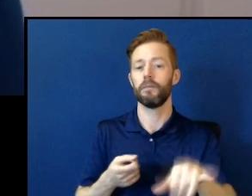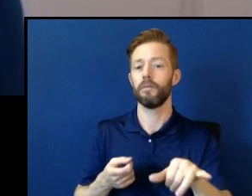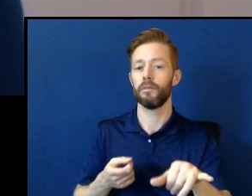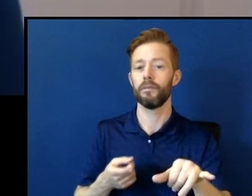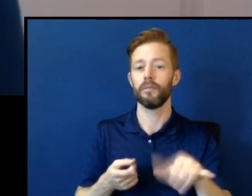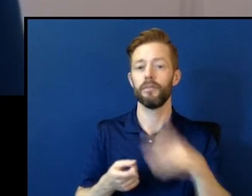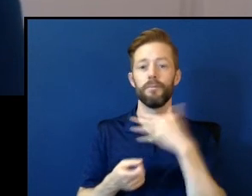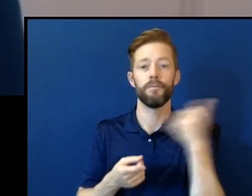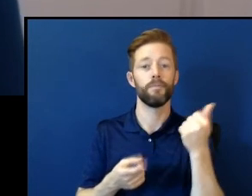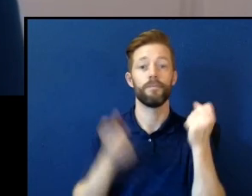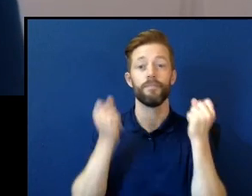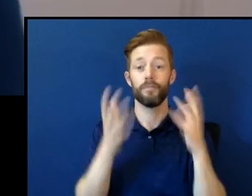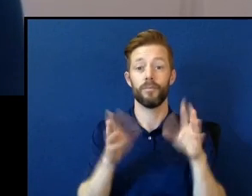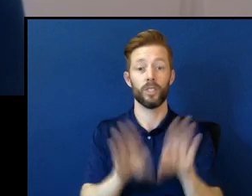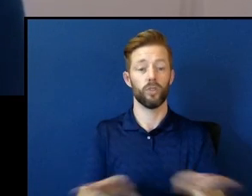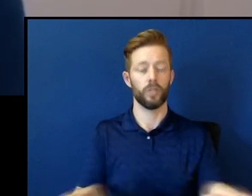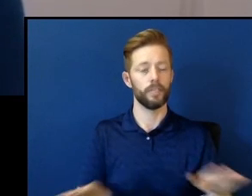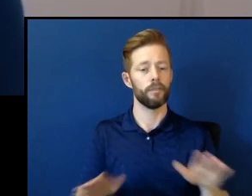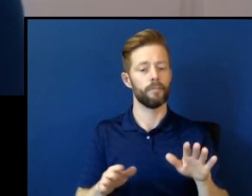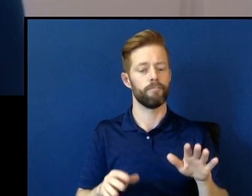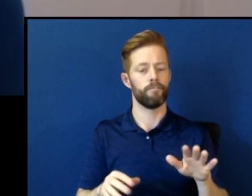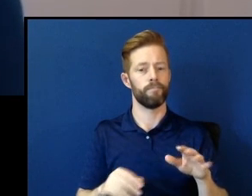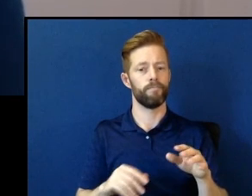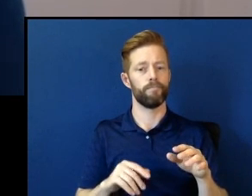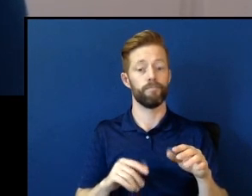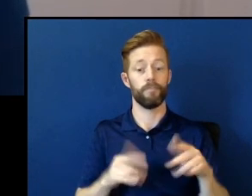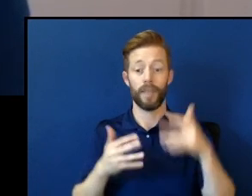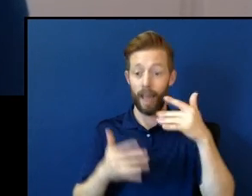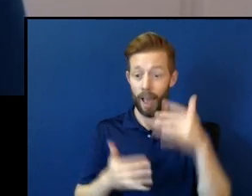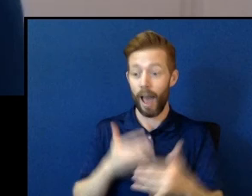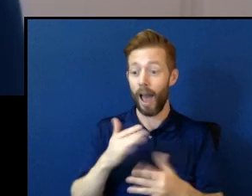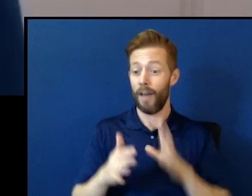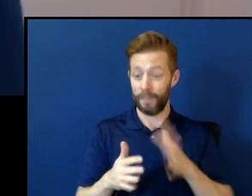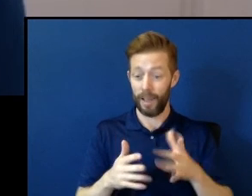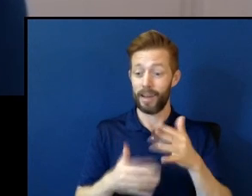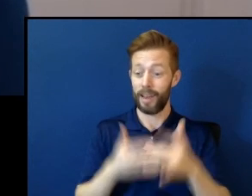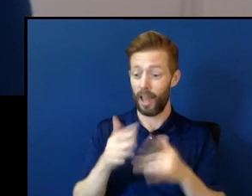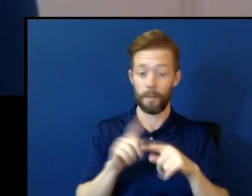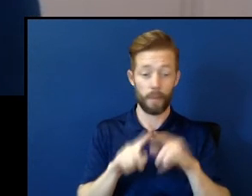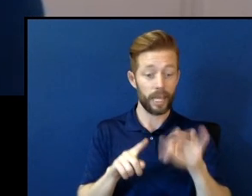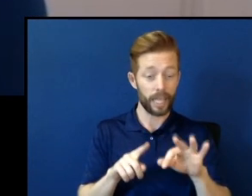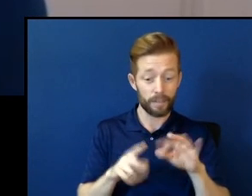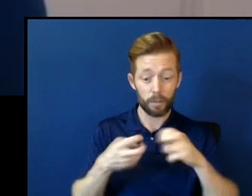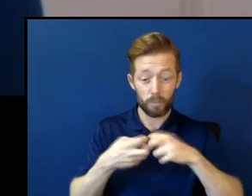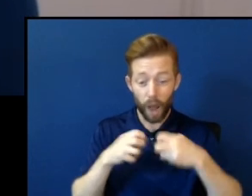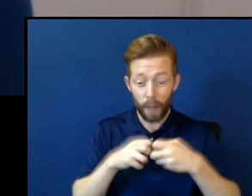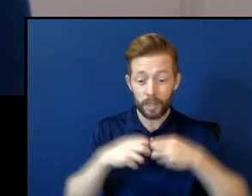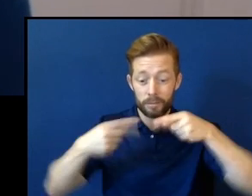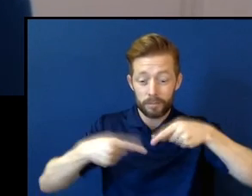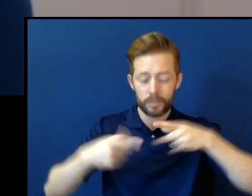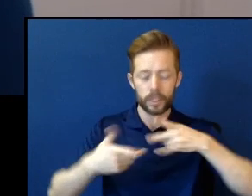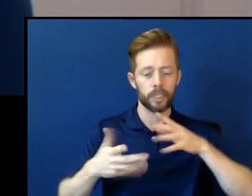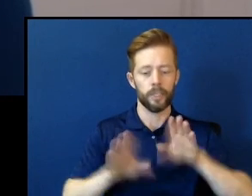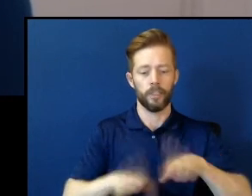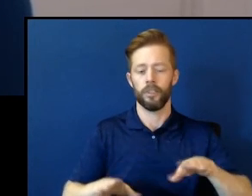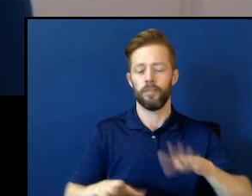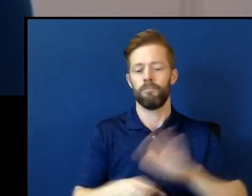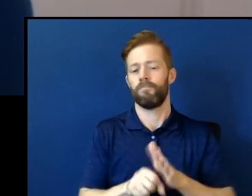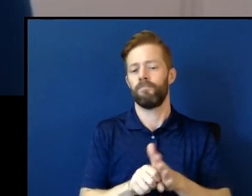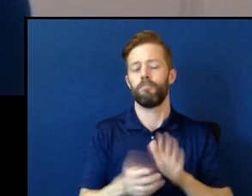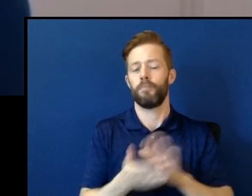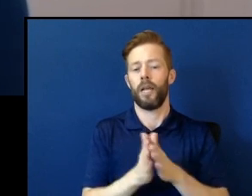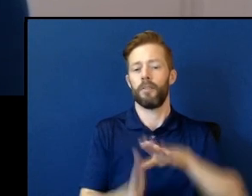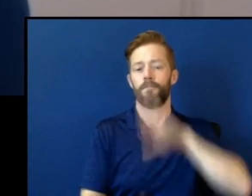we had a number of children who would become frustrated if things didn't go right. Mm-hmm. And what was